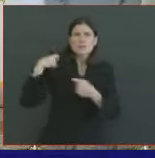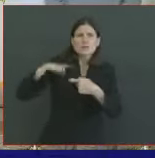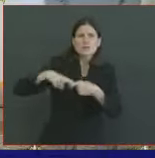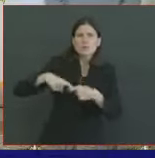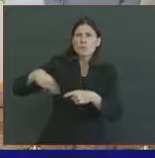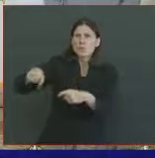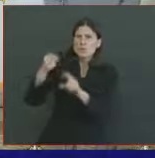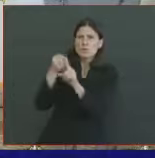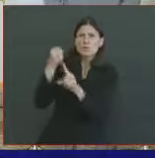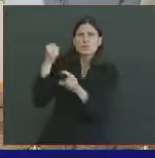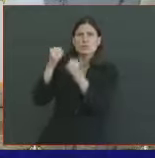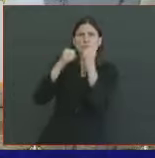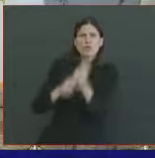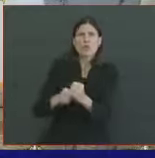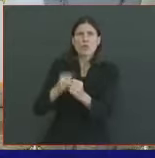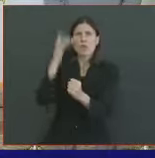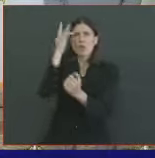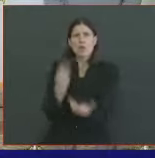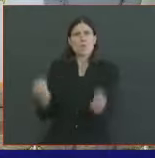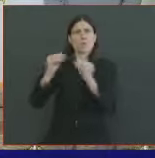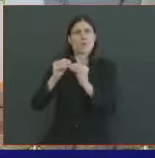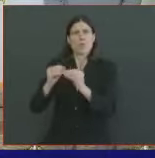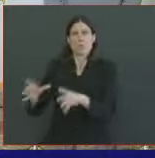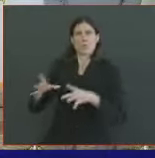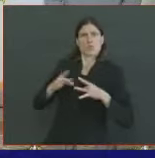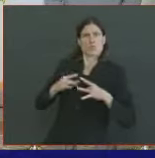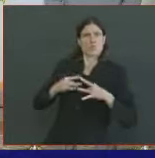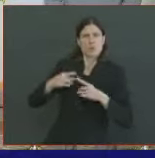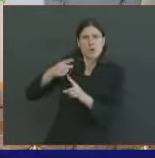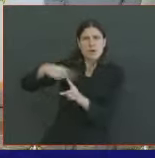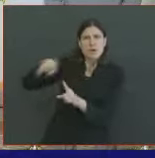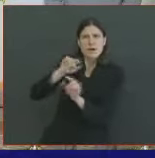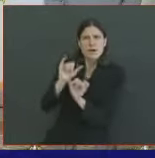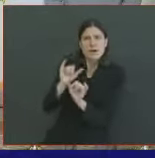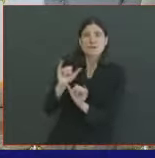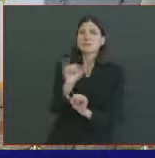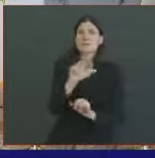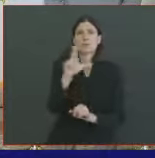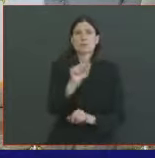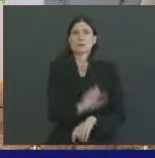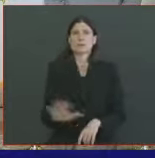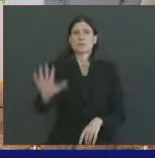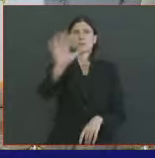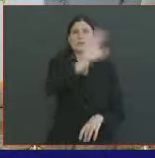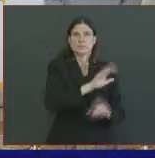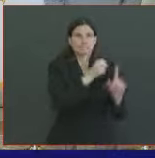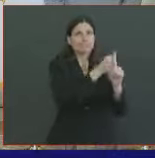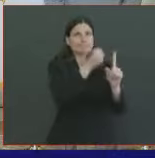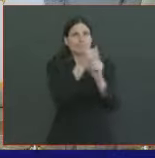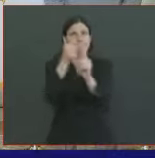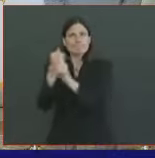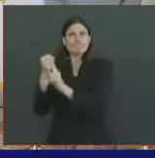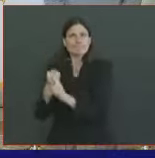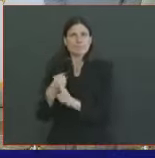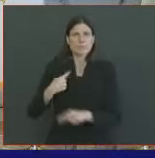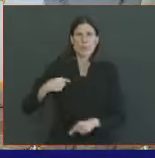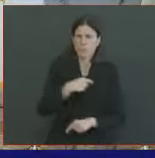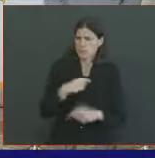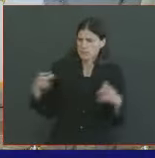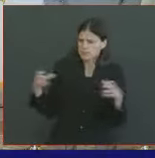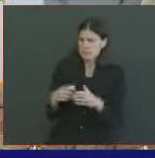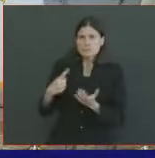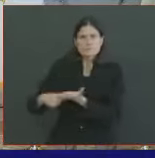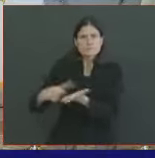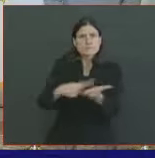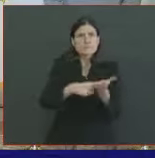cases? And then secondly, what do we have to do? We need to do more. We need to do better, and we're committed to doing that. To